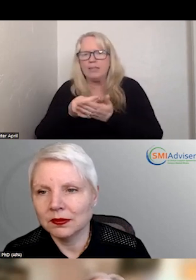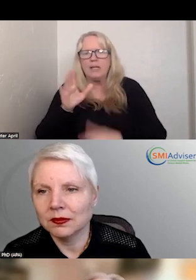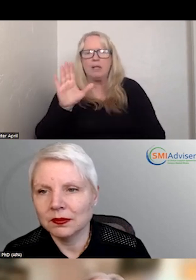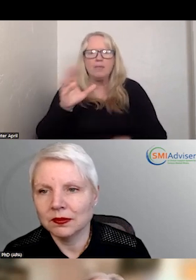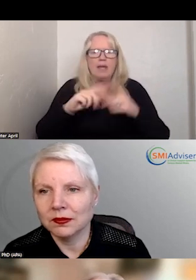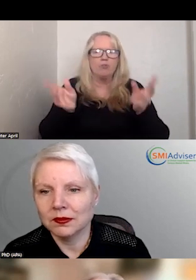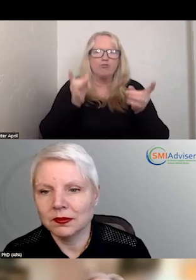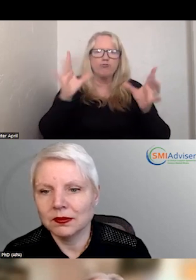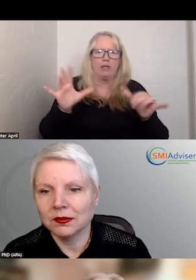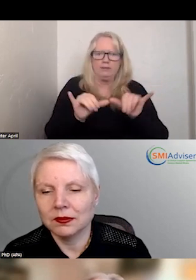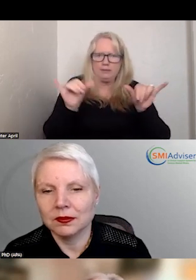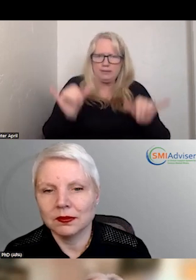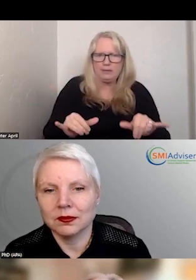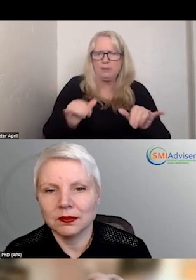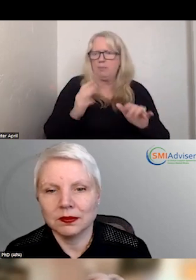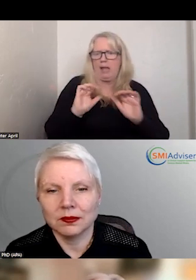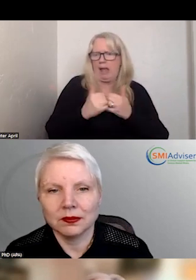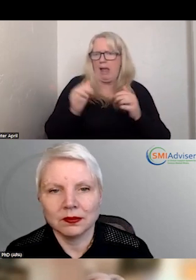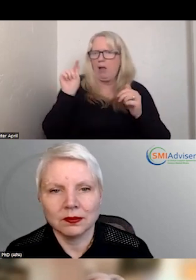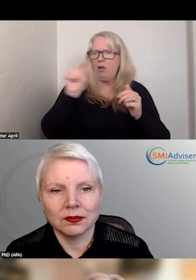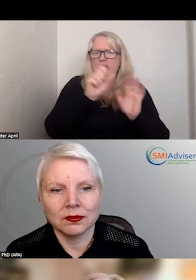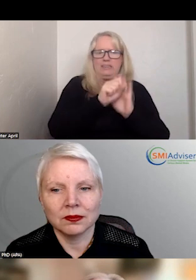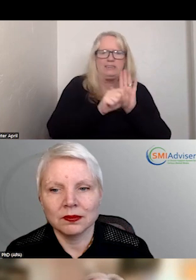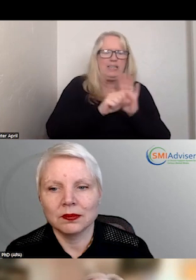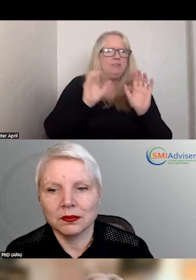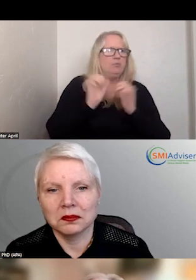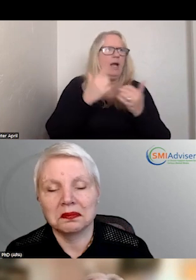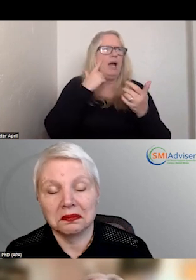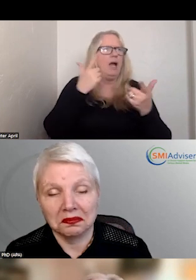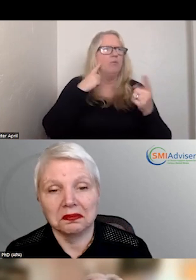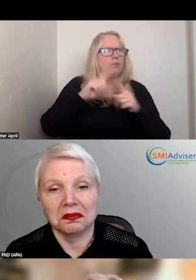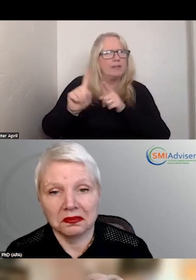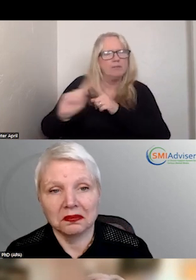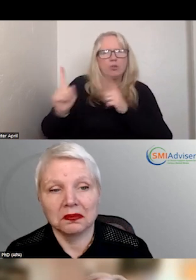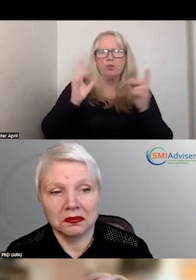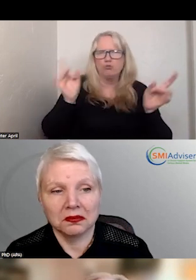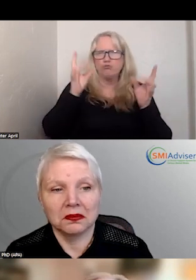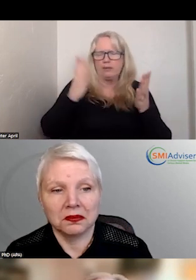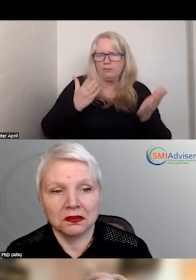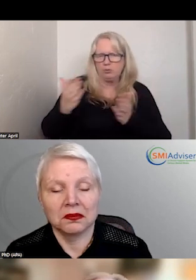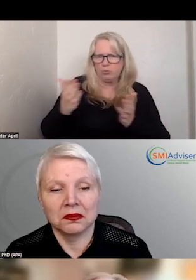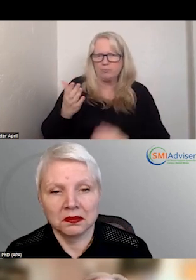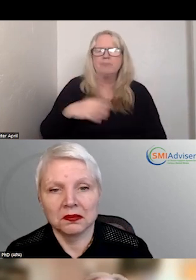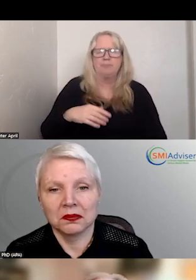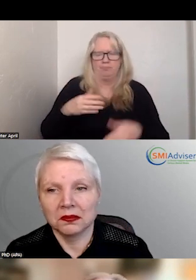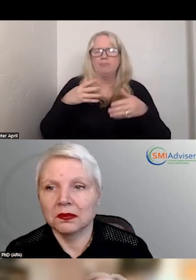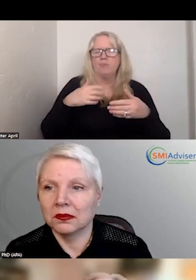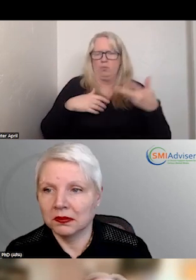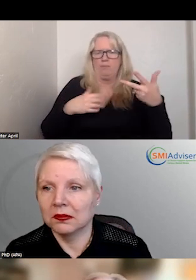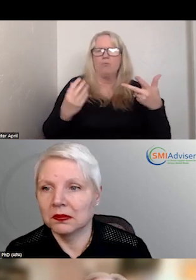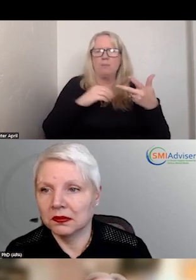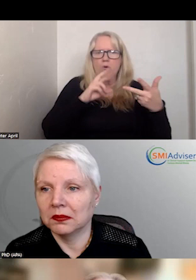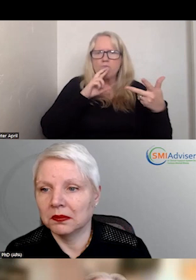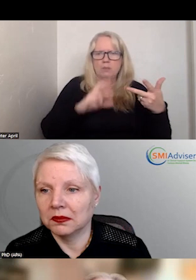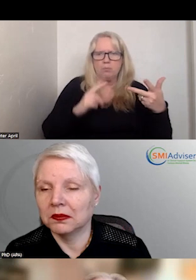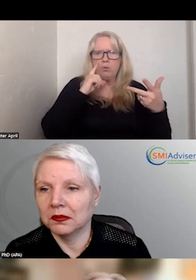system, how states are using technology, and some outcomes around crisis services. We've got 3 more reports that'll be going back to